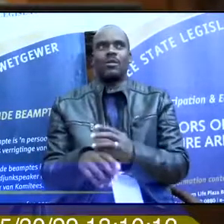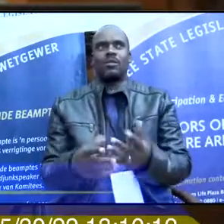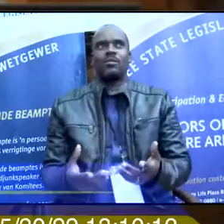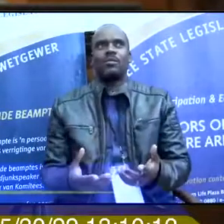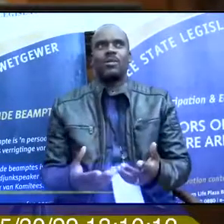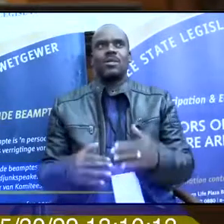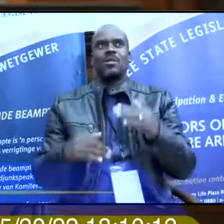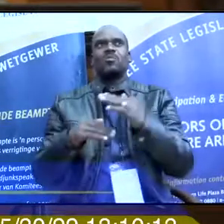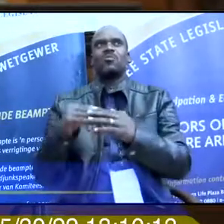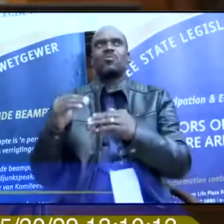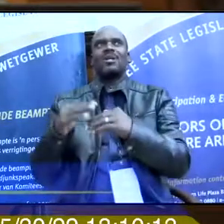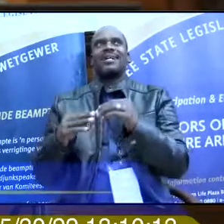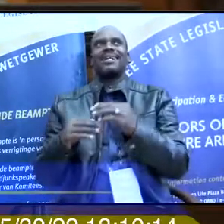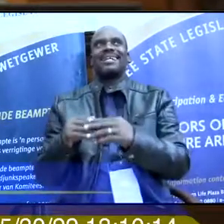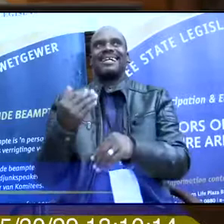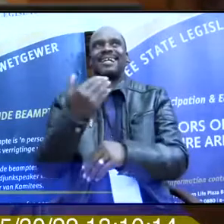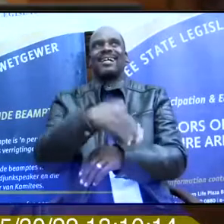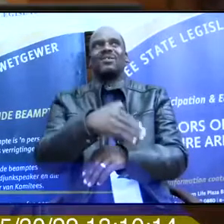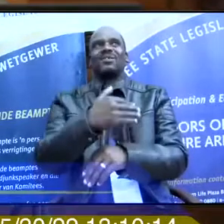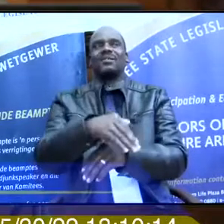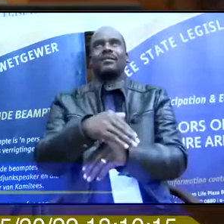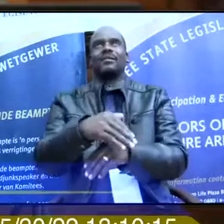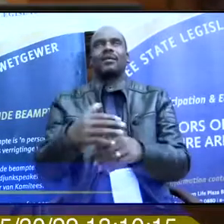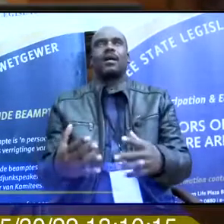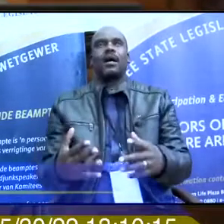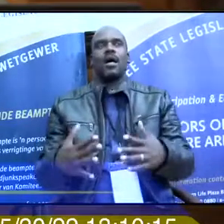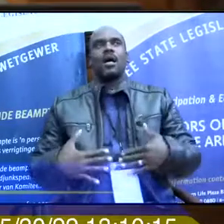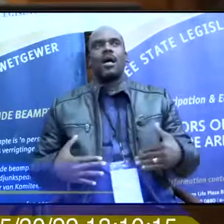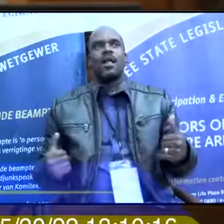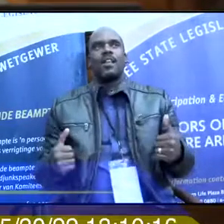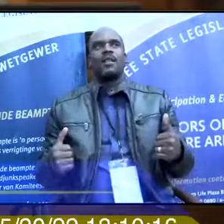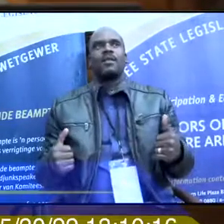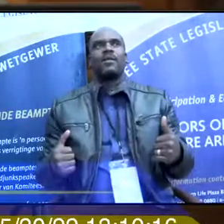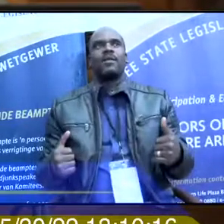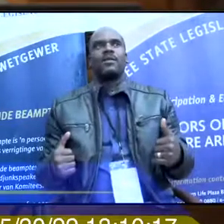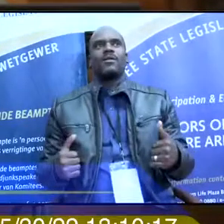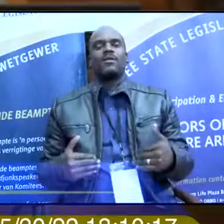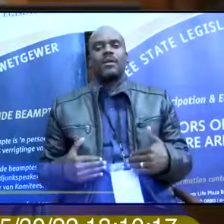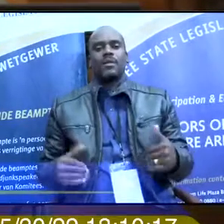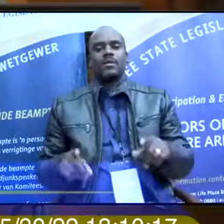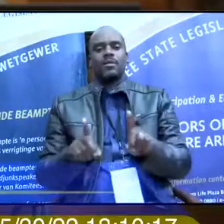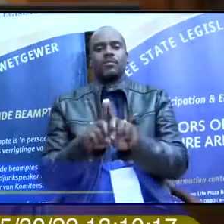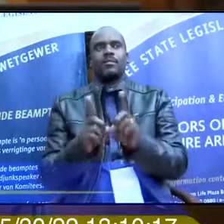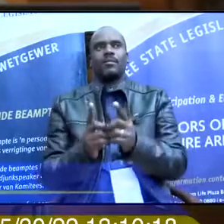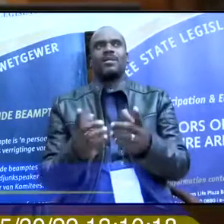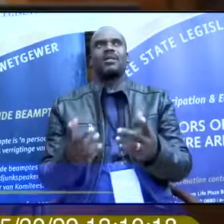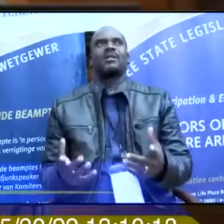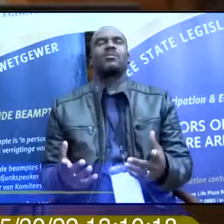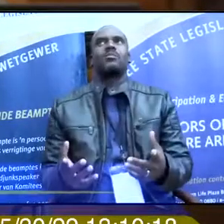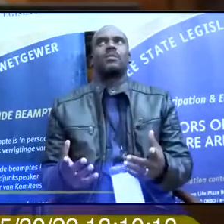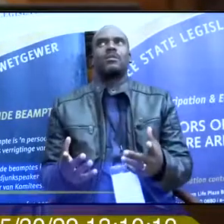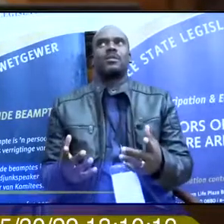buildings out outside the health facilities were utilized to form covered watts